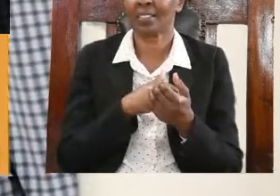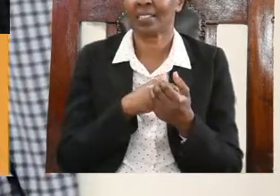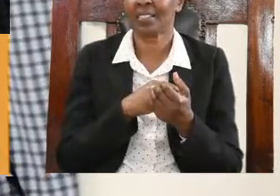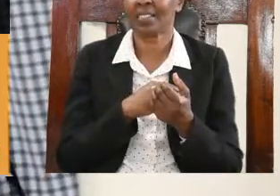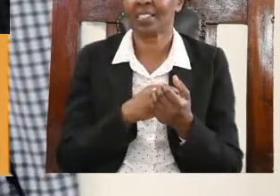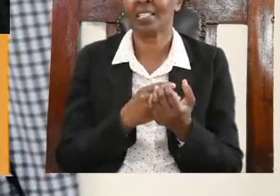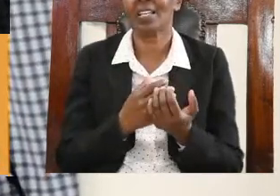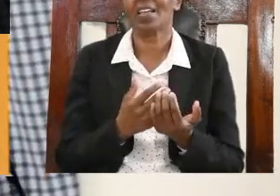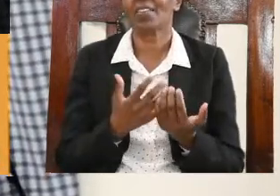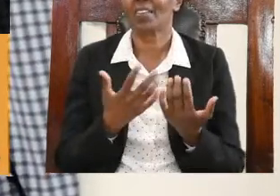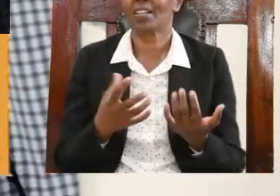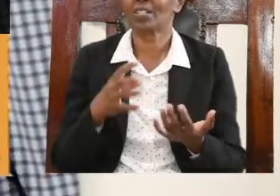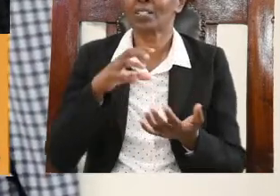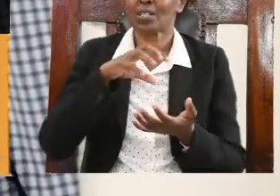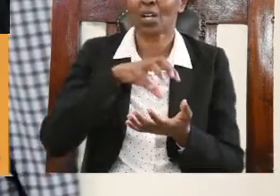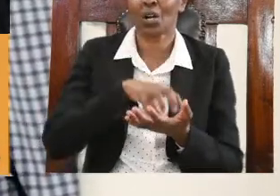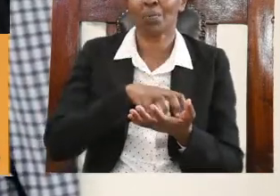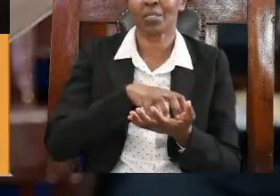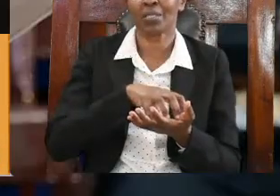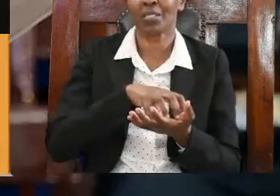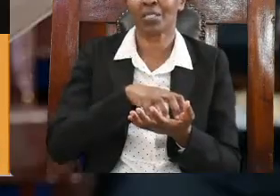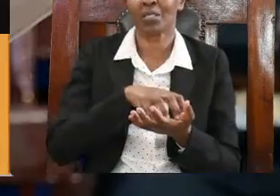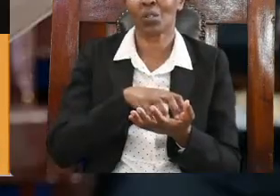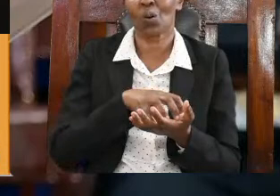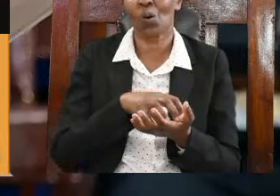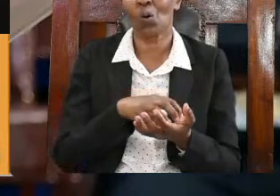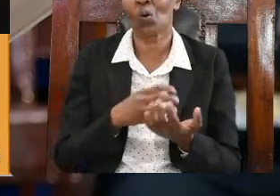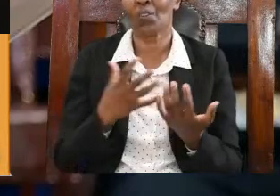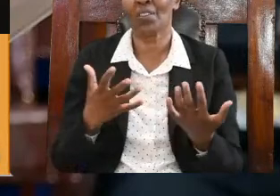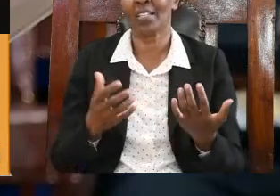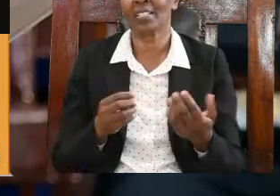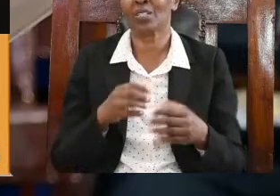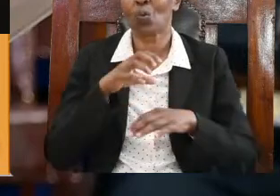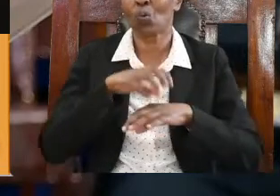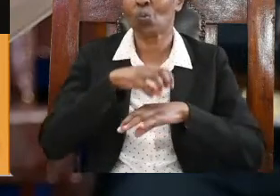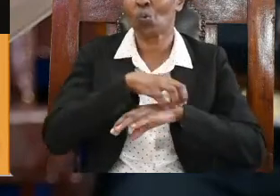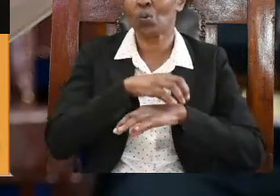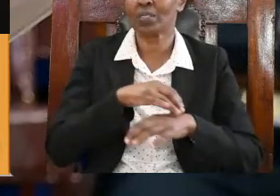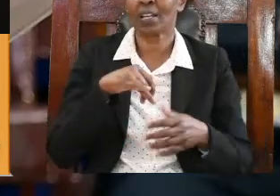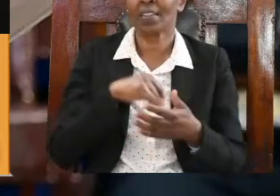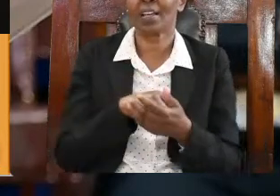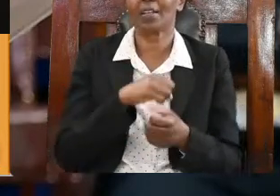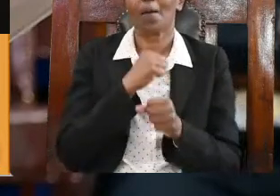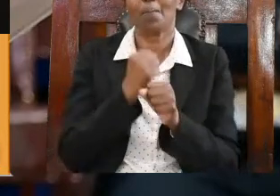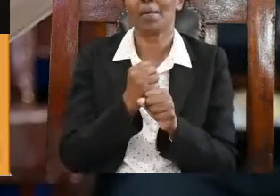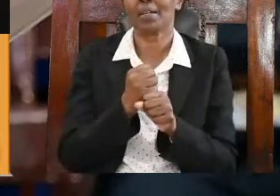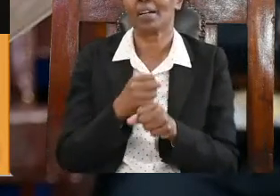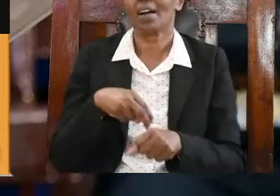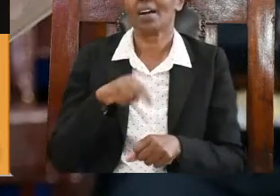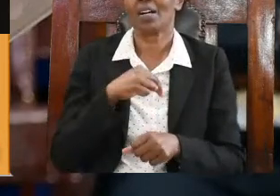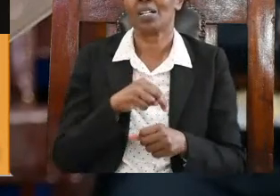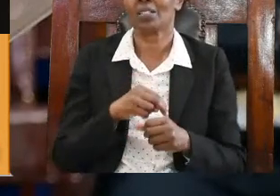and situations and experiences and wounds that make us look weak.